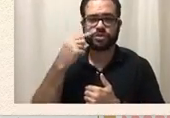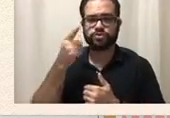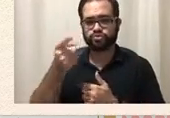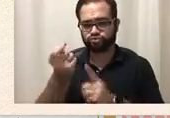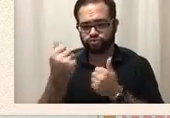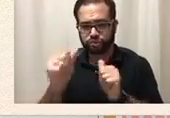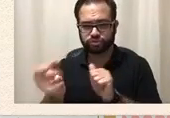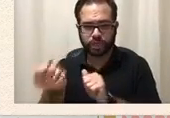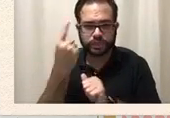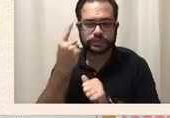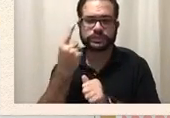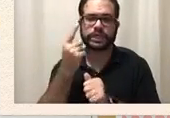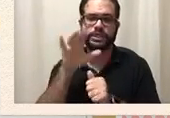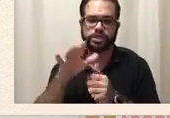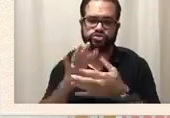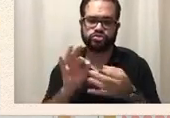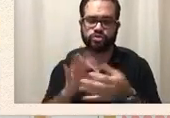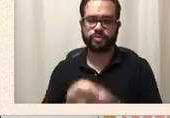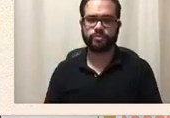story.